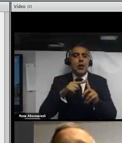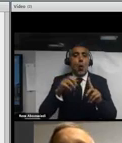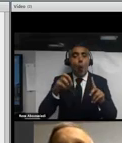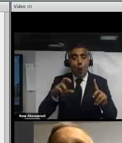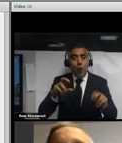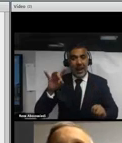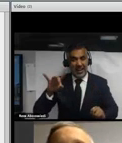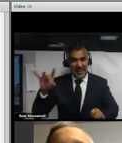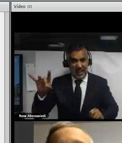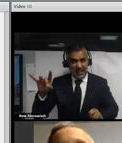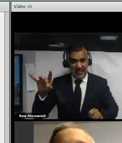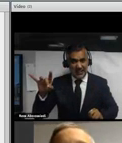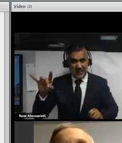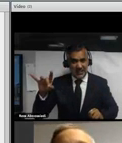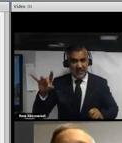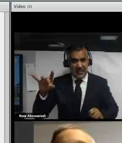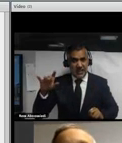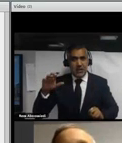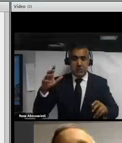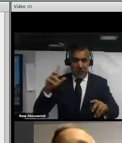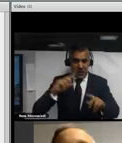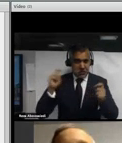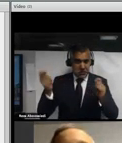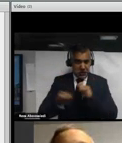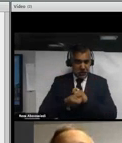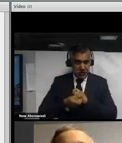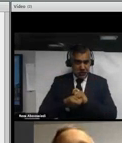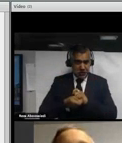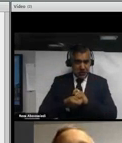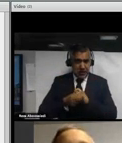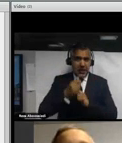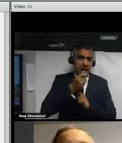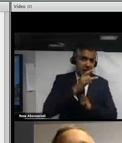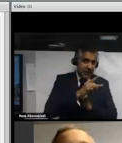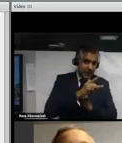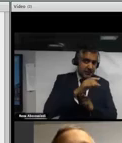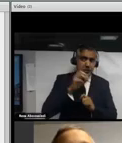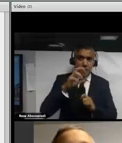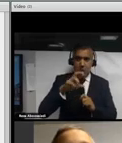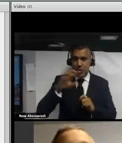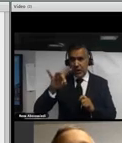old? Would that change your answer? So